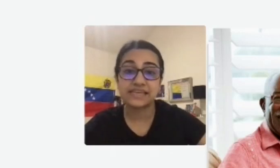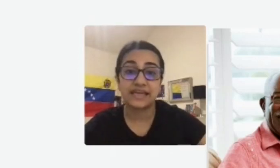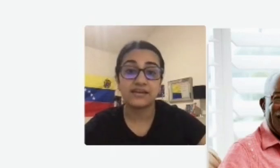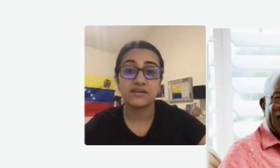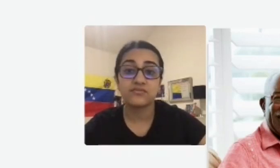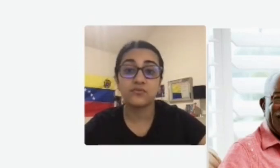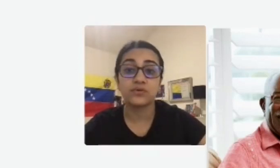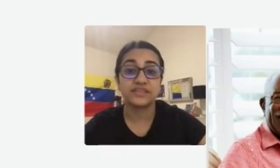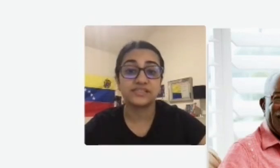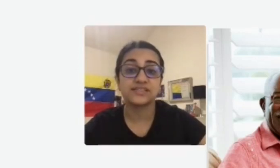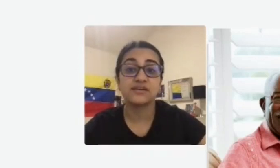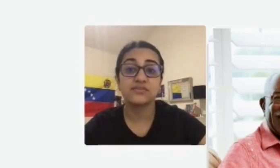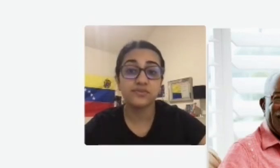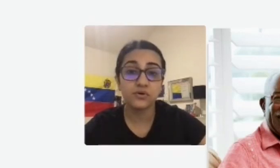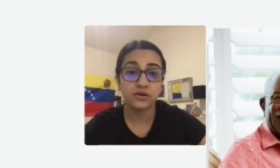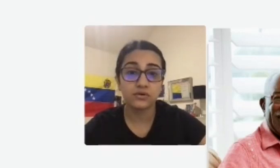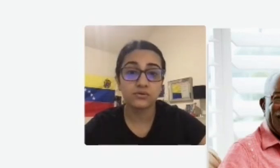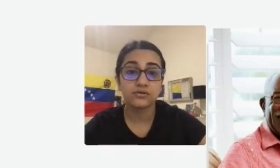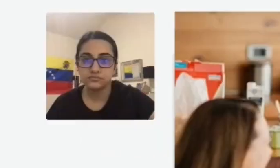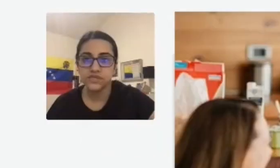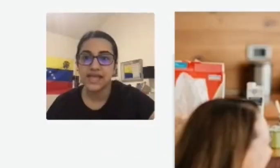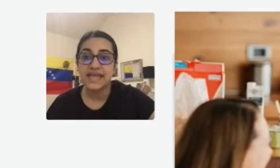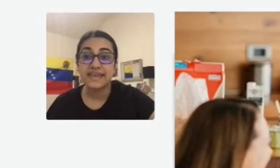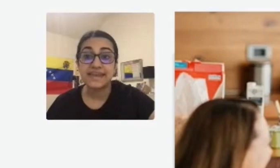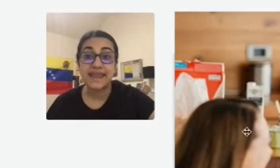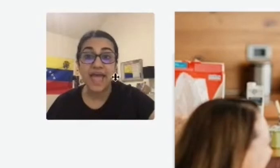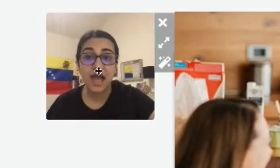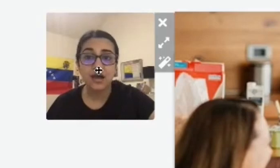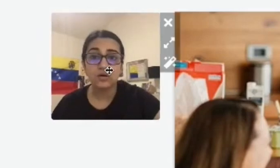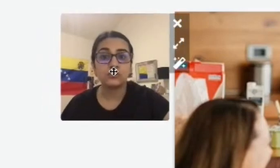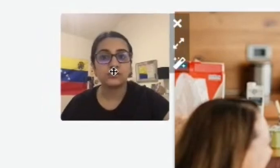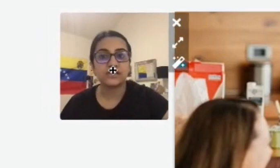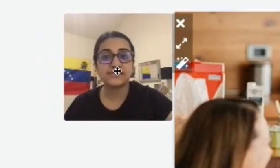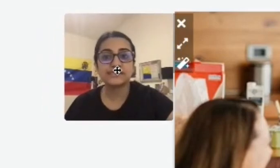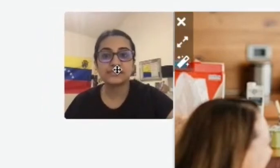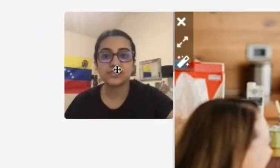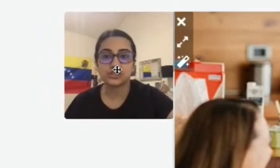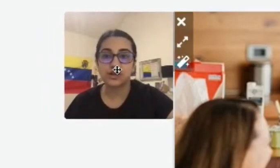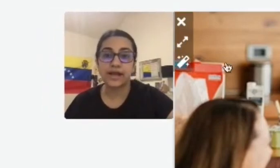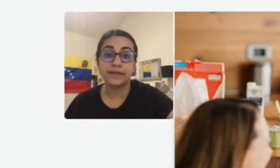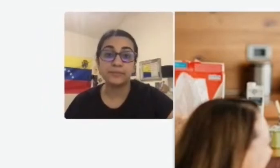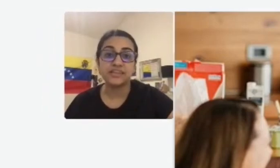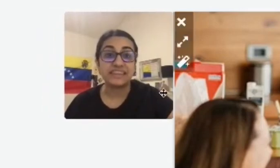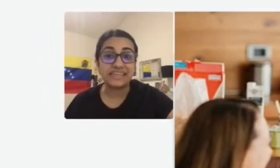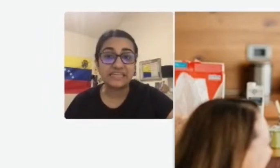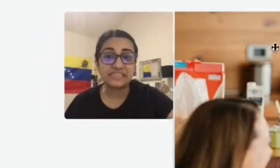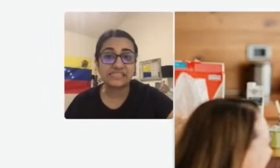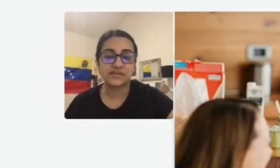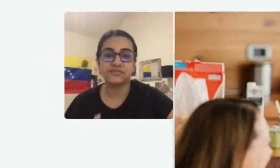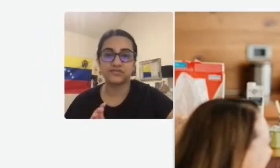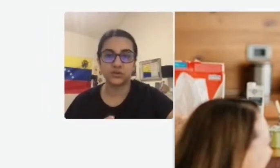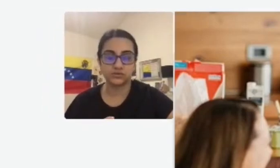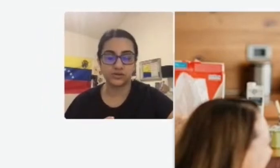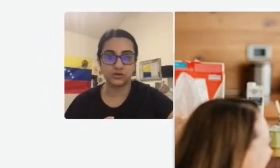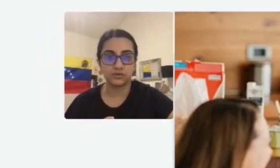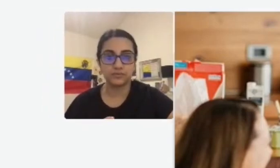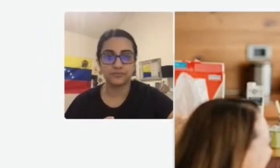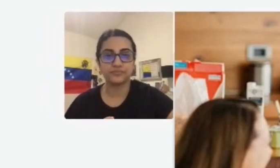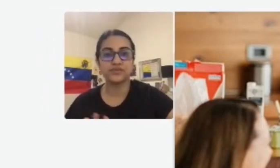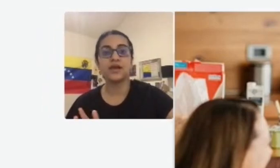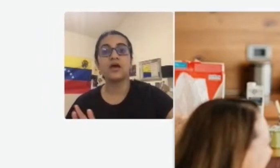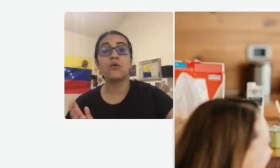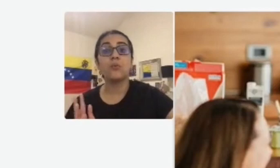And that is it for this photo. Now, let's describe this